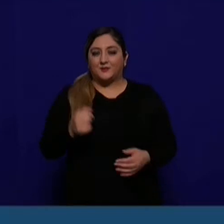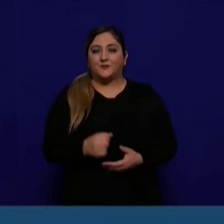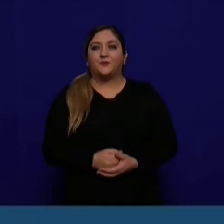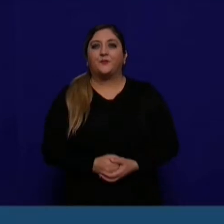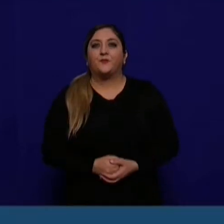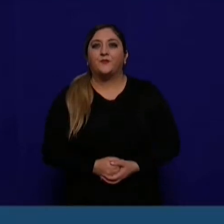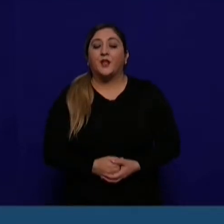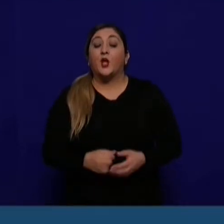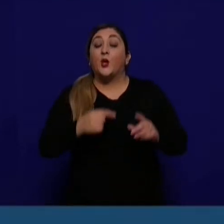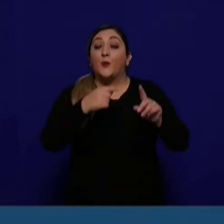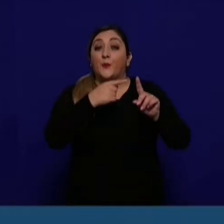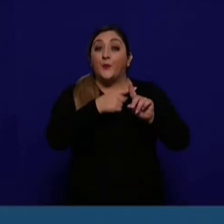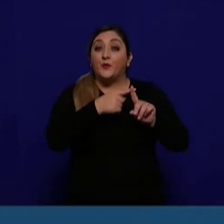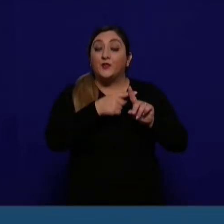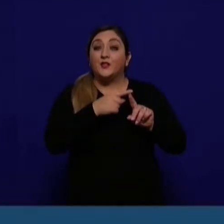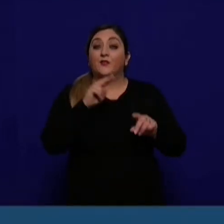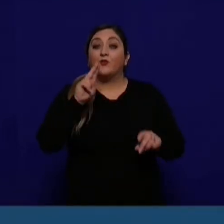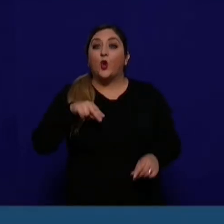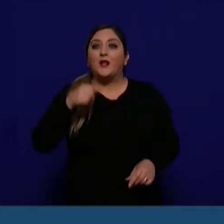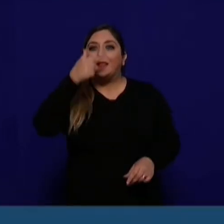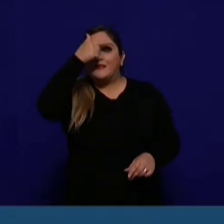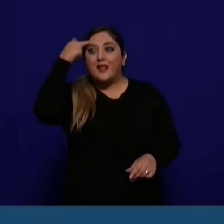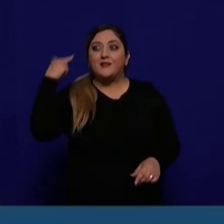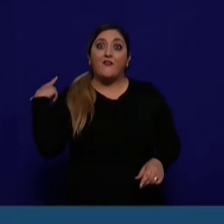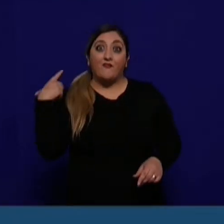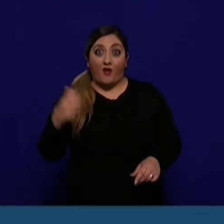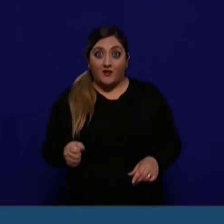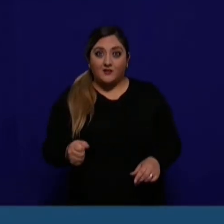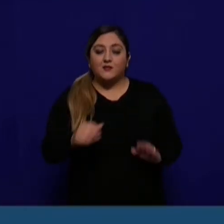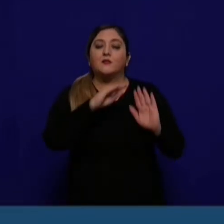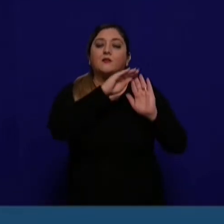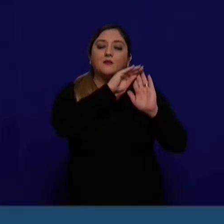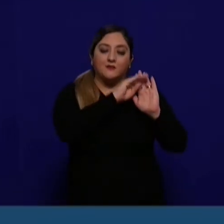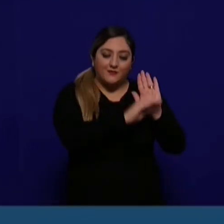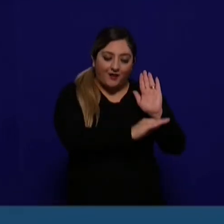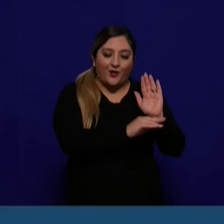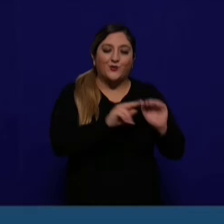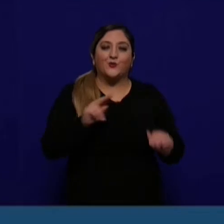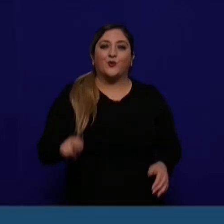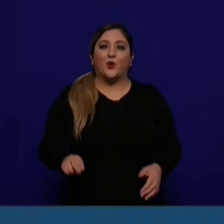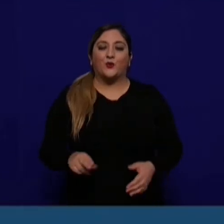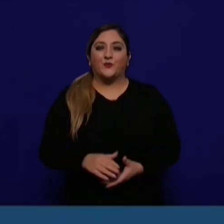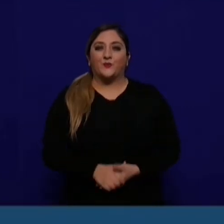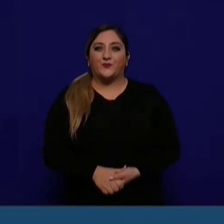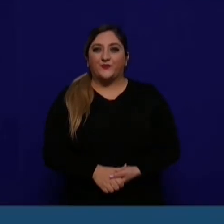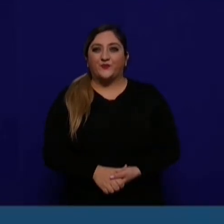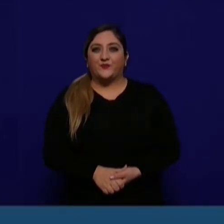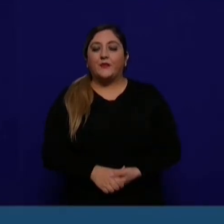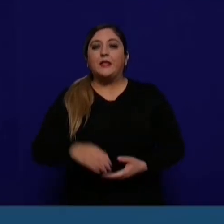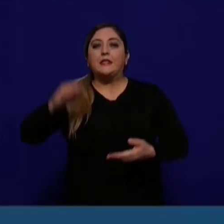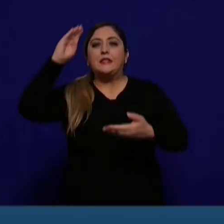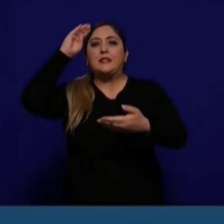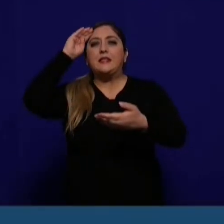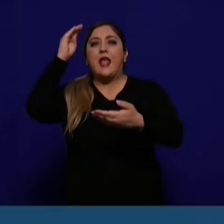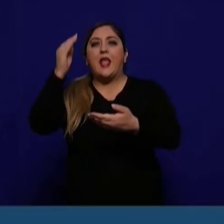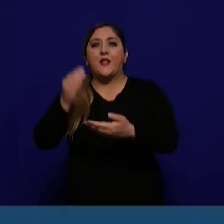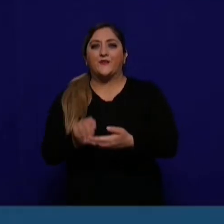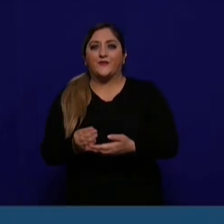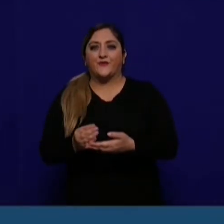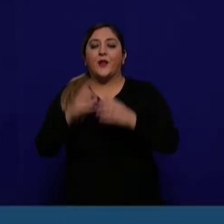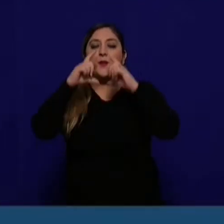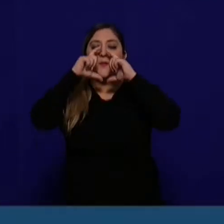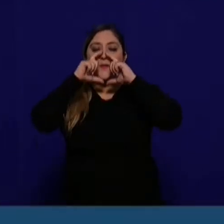li qed joħorġu pożittivi mill-rapid testing ukoll niżlin l-isfel. Il-mezzi ta' prevenzjoni tal-użu